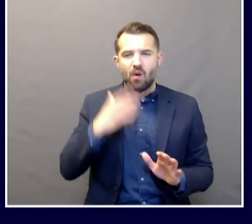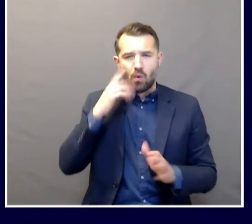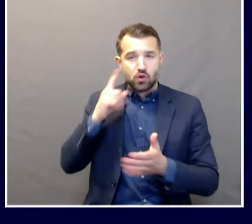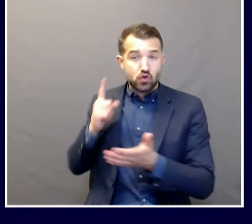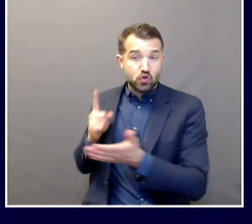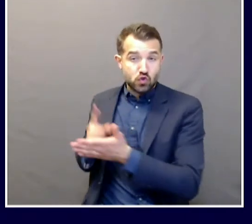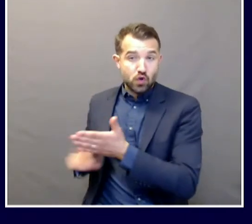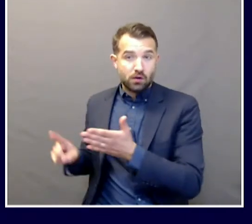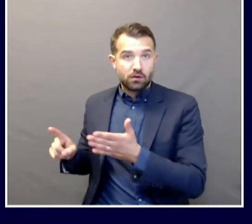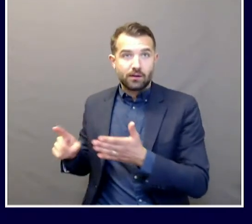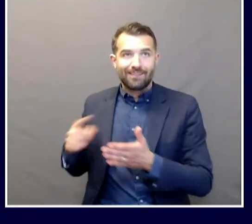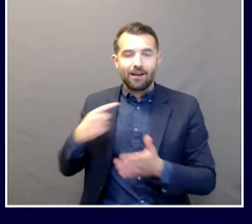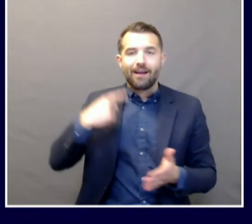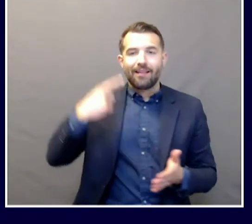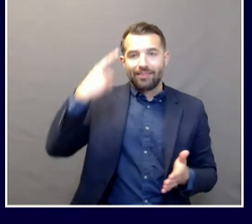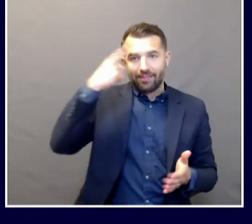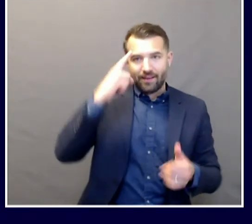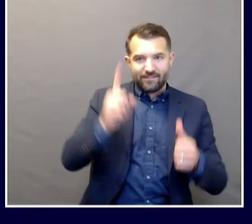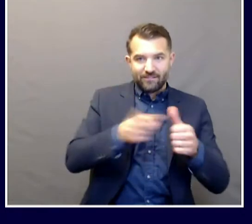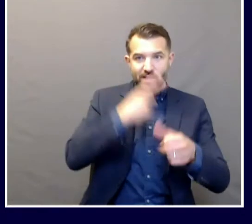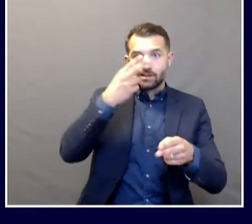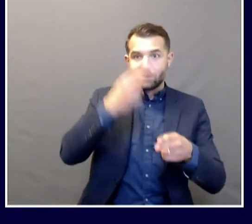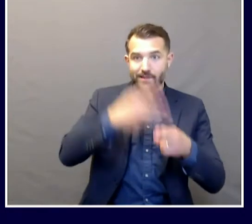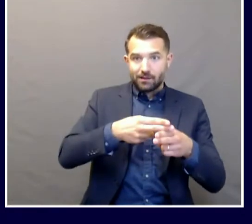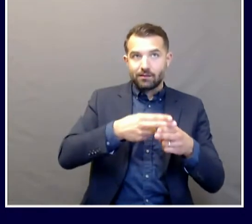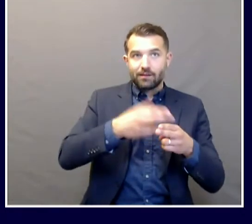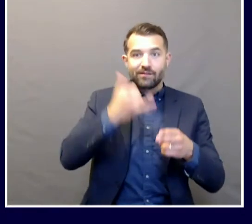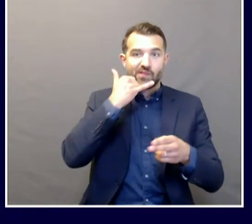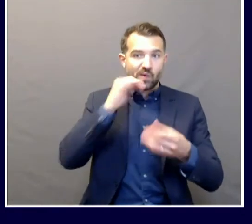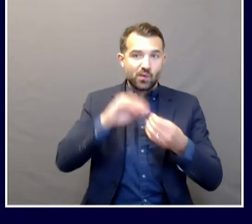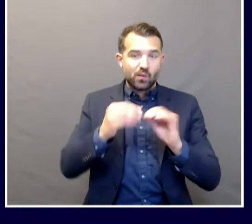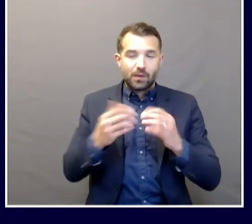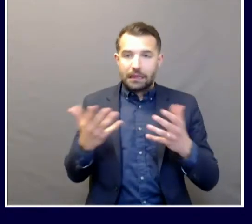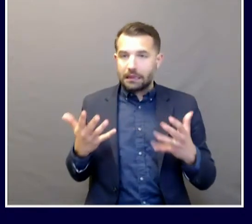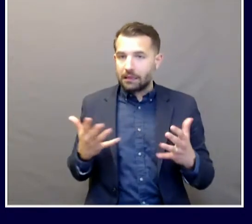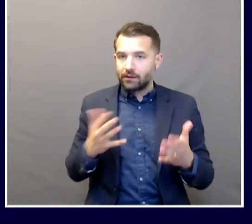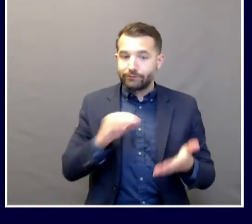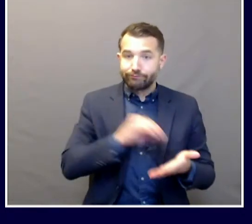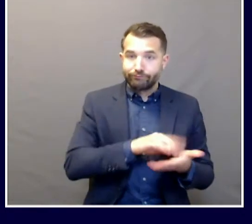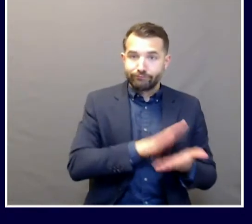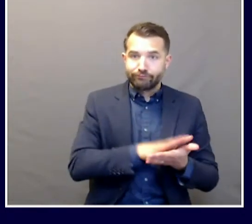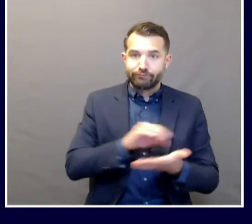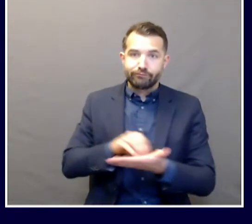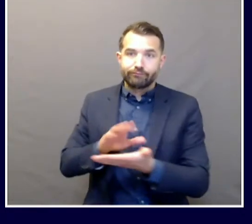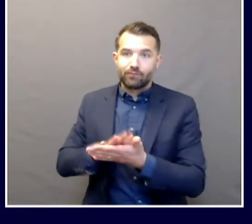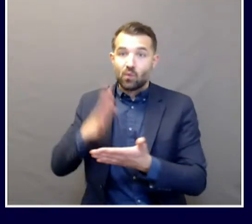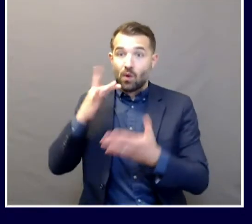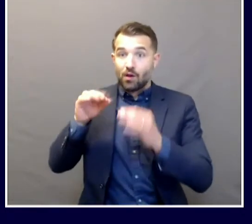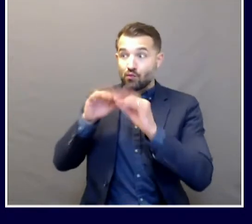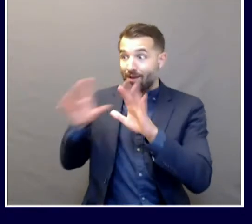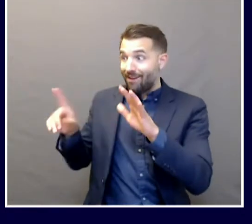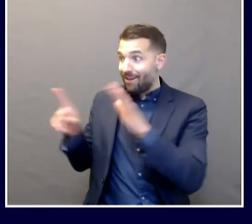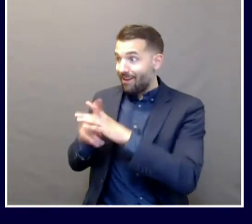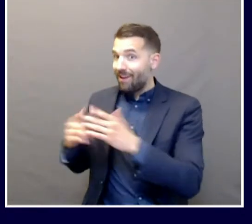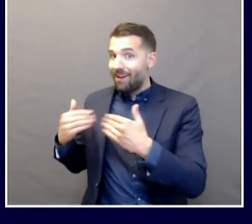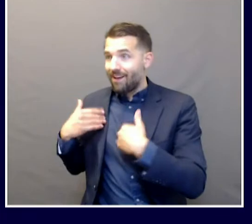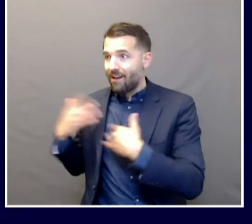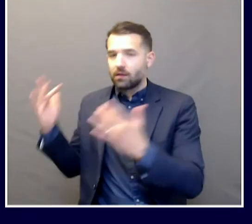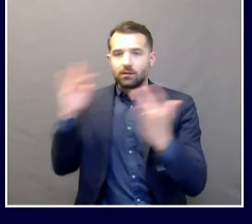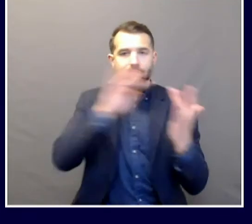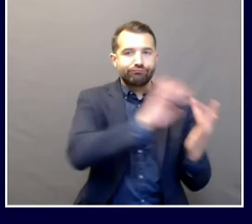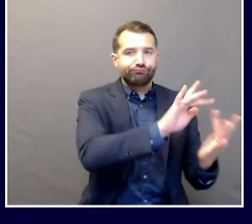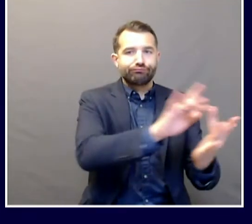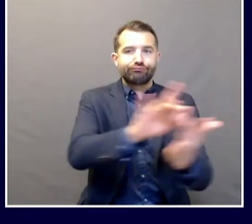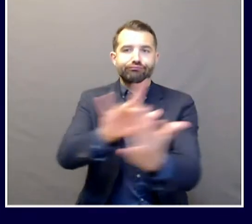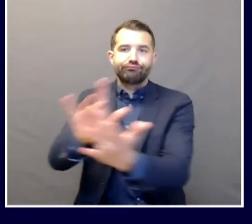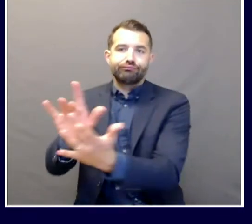and others needed to be alerted and contact traced. This was not the name and personal information of every single